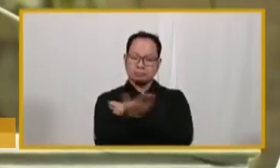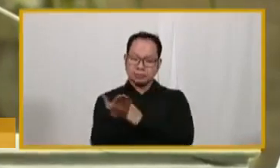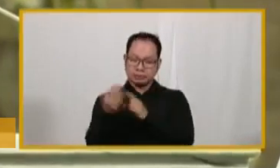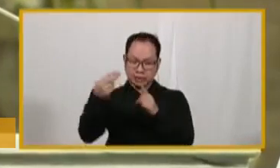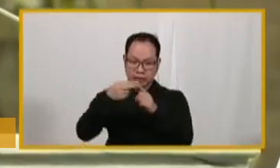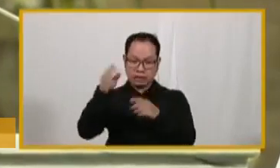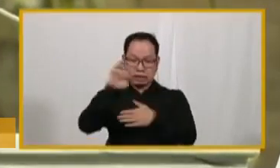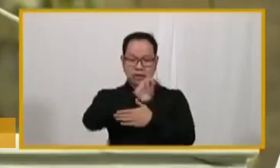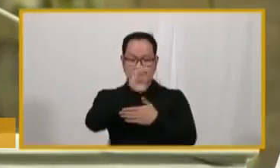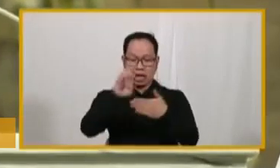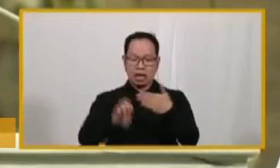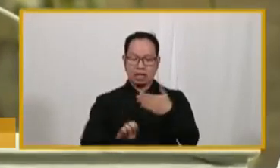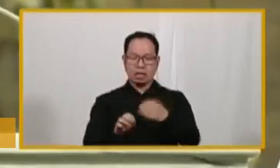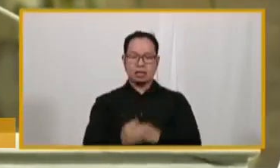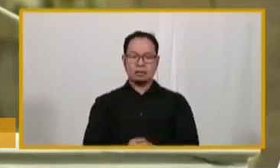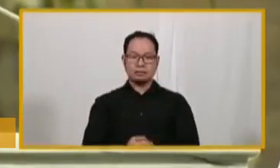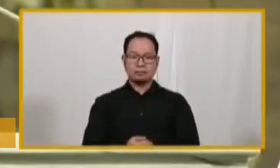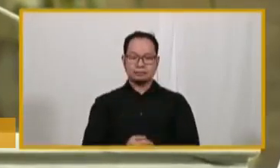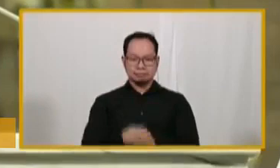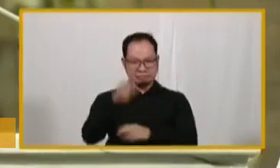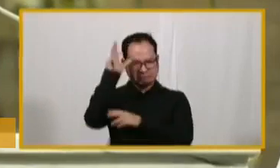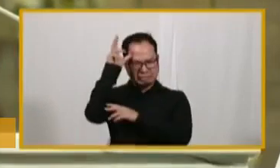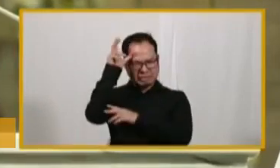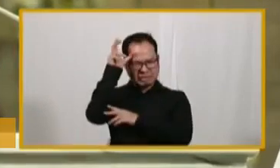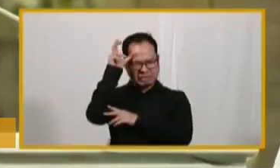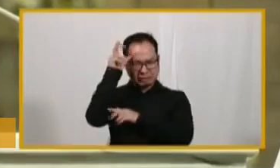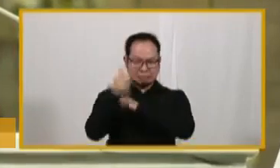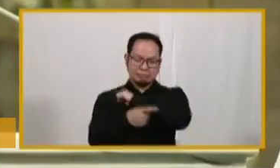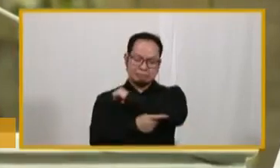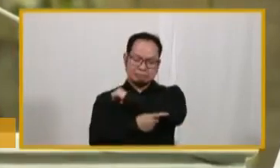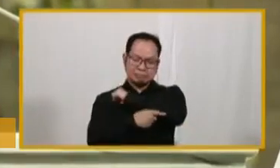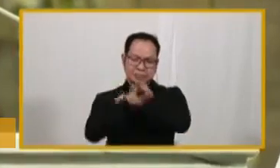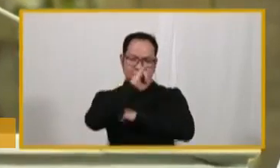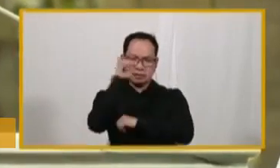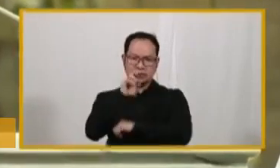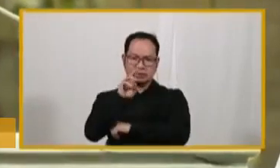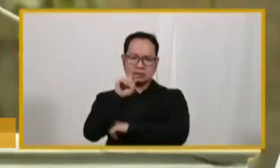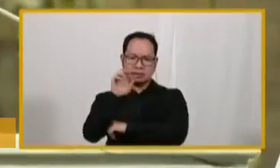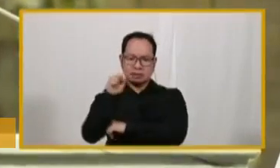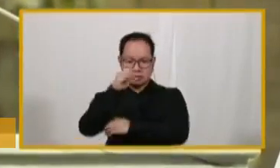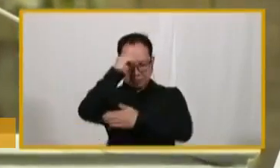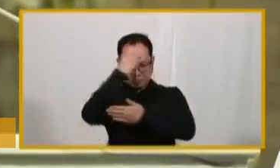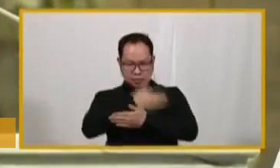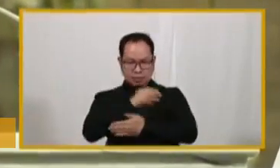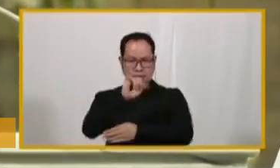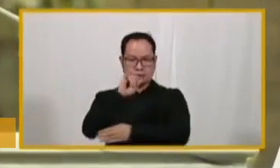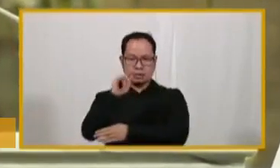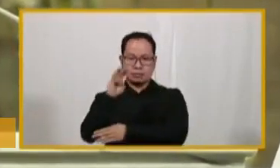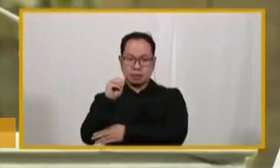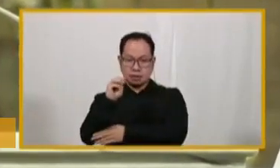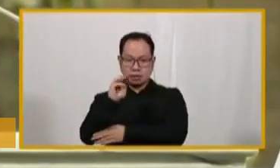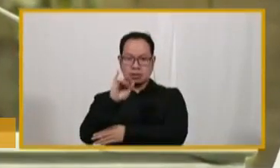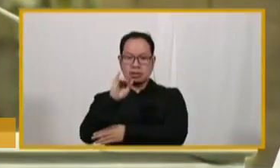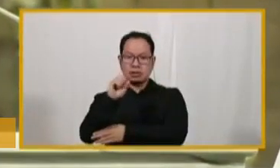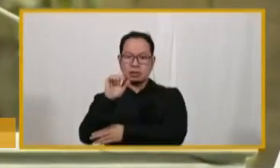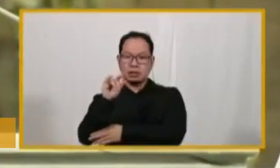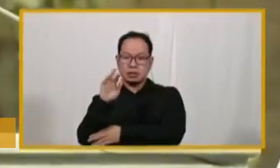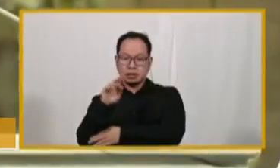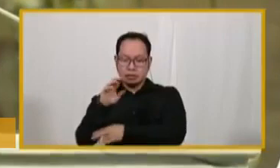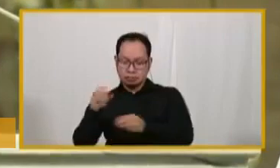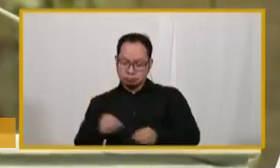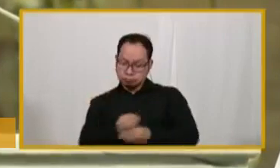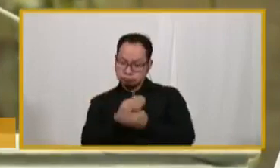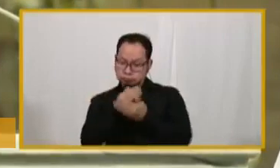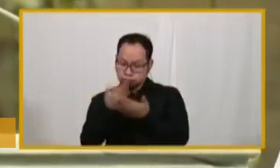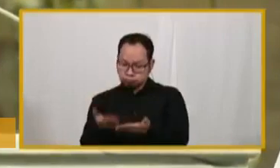end. The devil had already induced Judas, son of Simon the Iscariot, to hand him